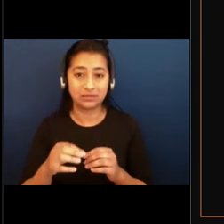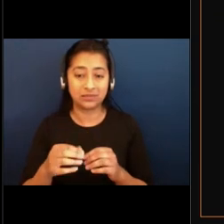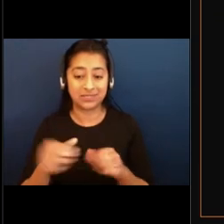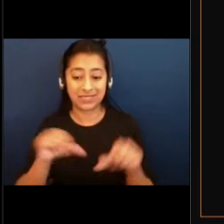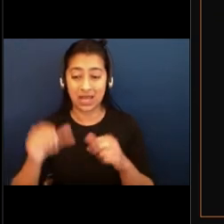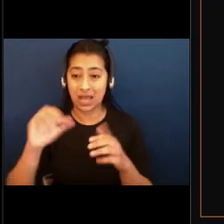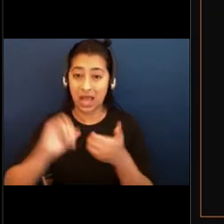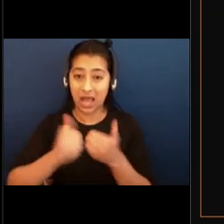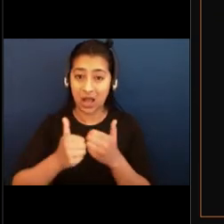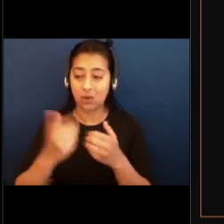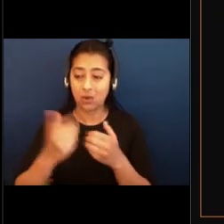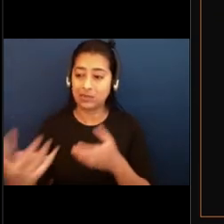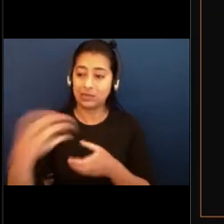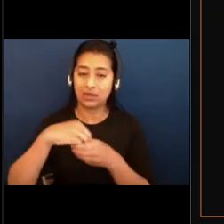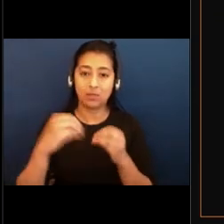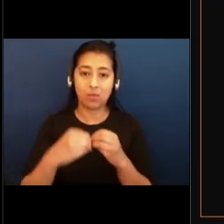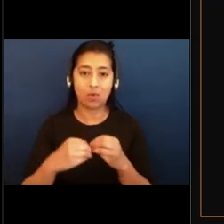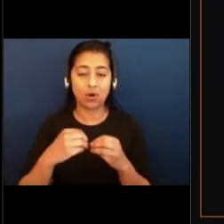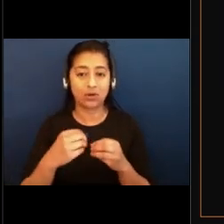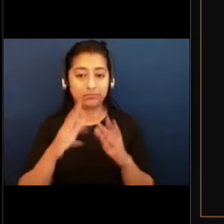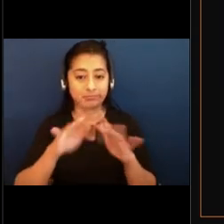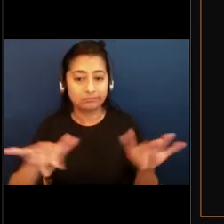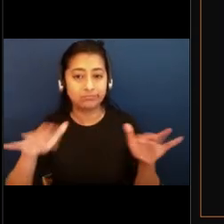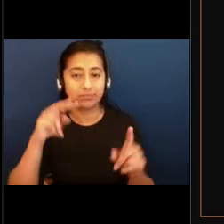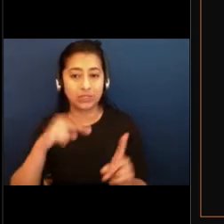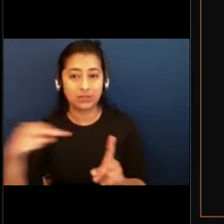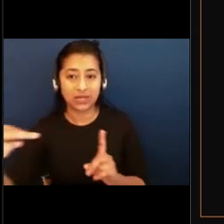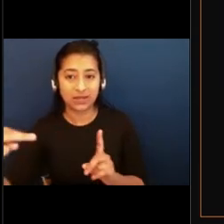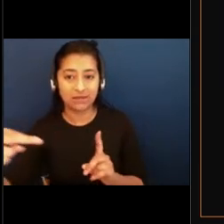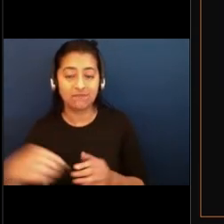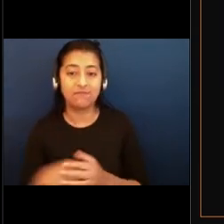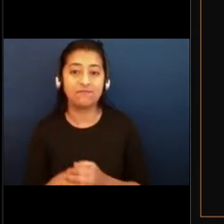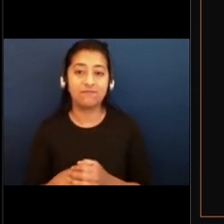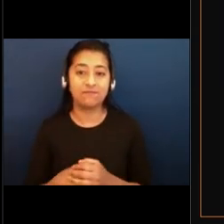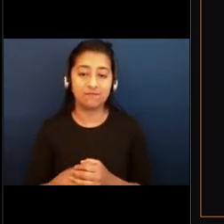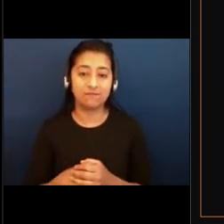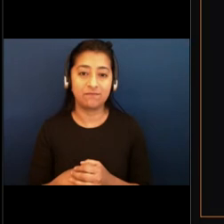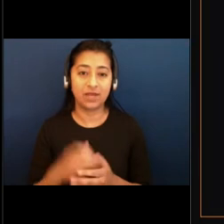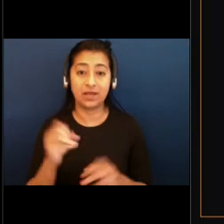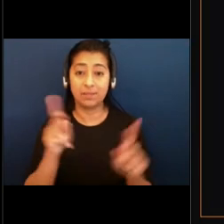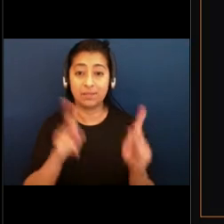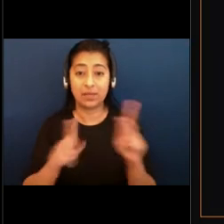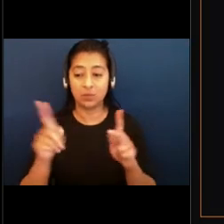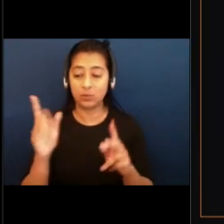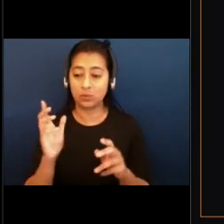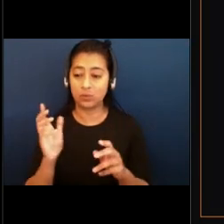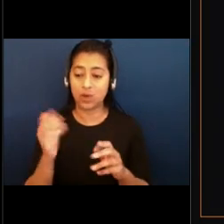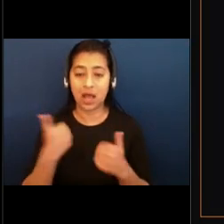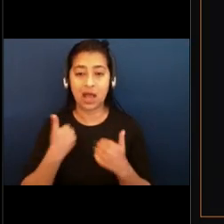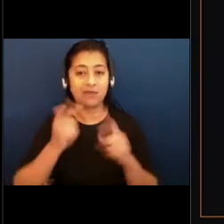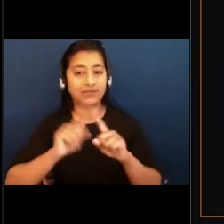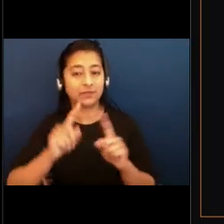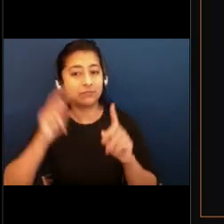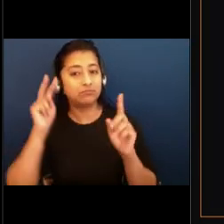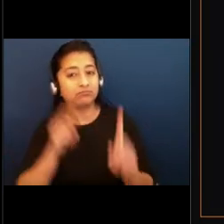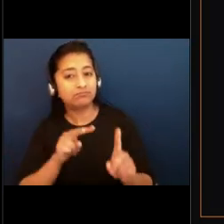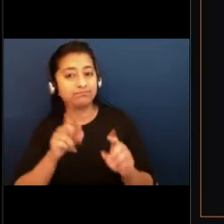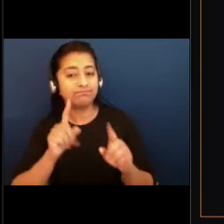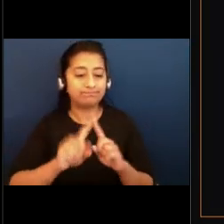inclusive perspectives, diverse perspectives, and people who bring different questions, different frameworks,